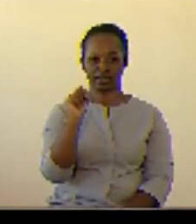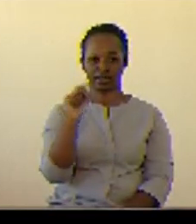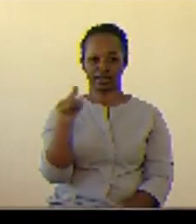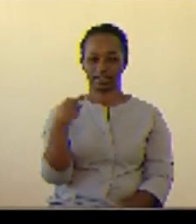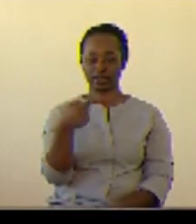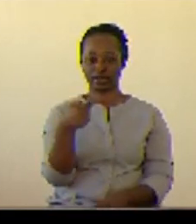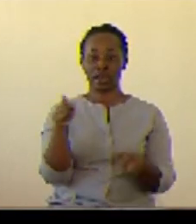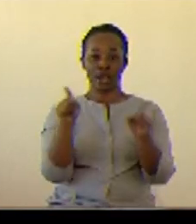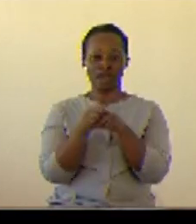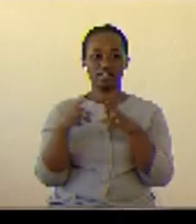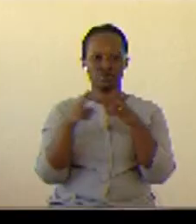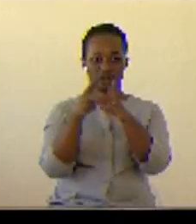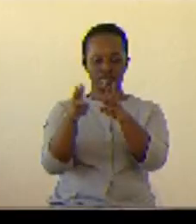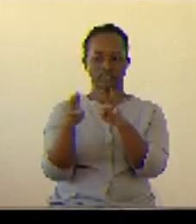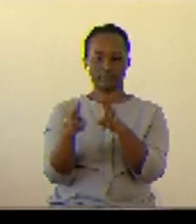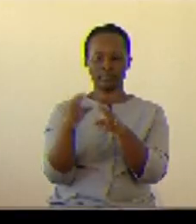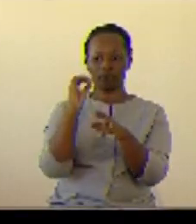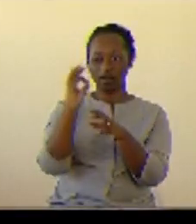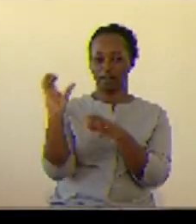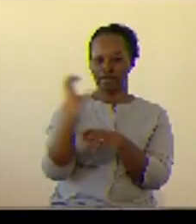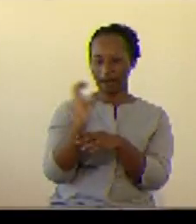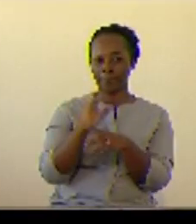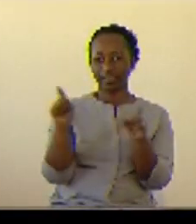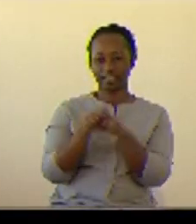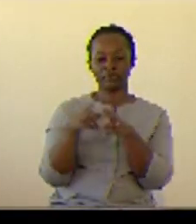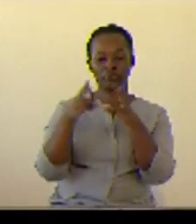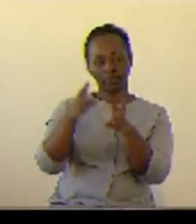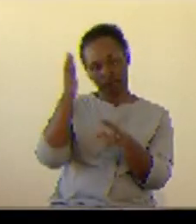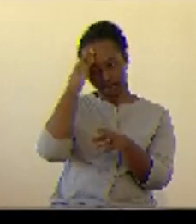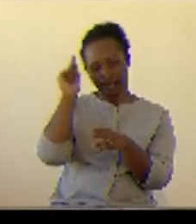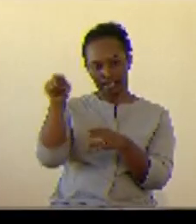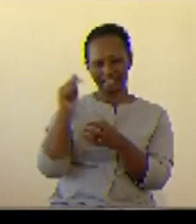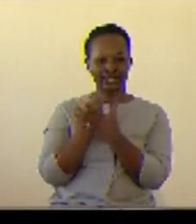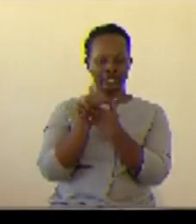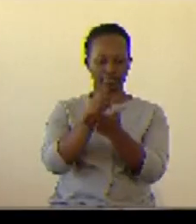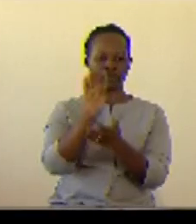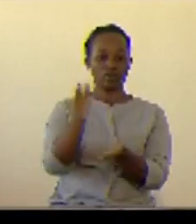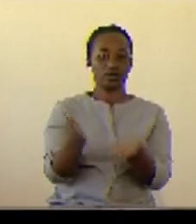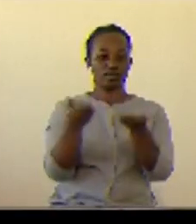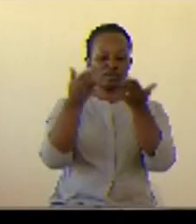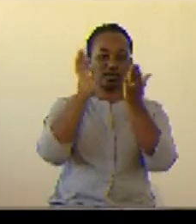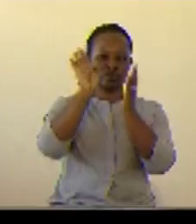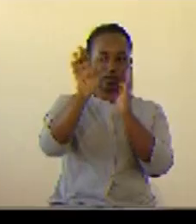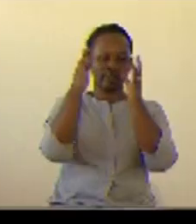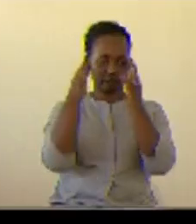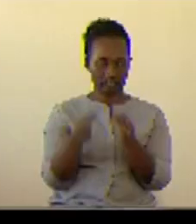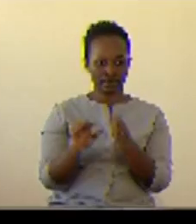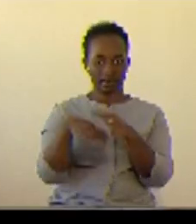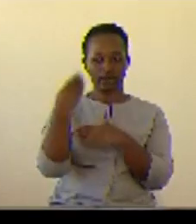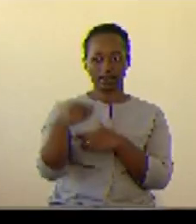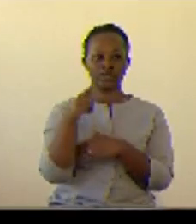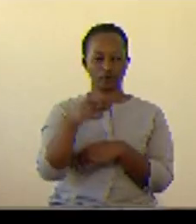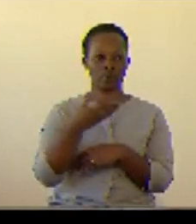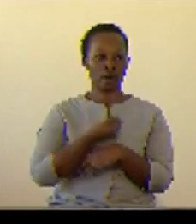trademark of a company that is known. Then it helps you to promote your products. Then you have what you call